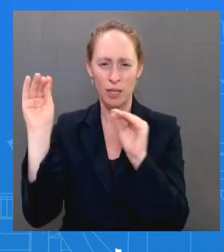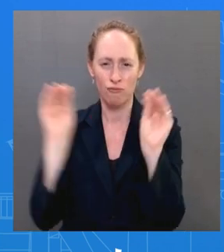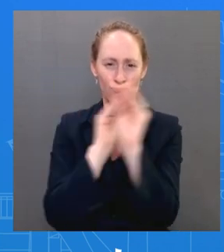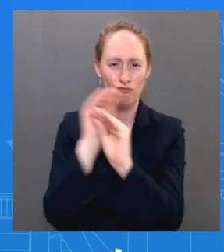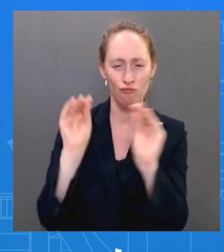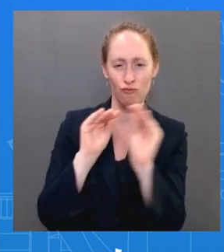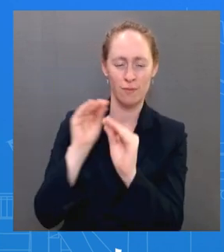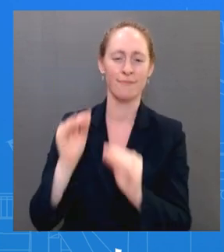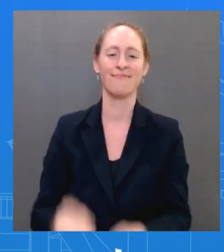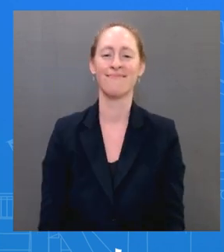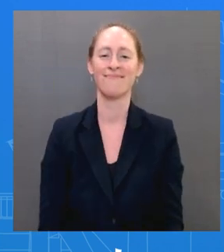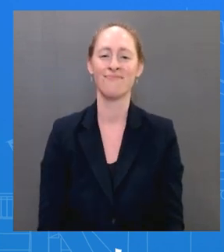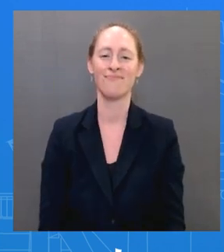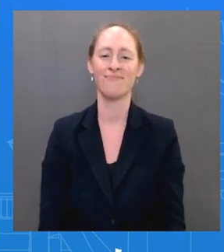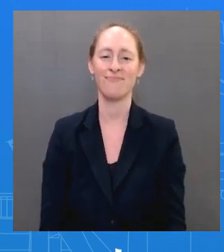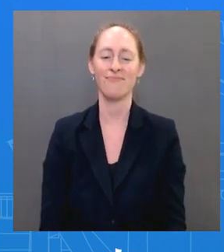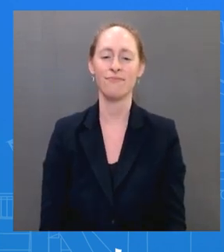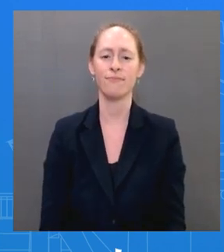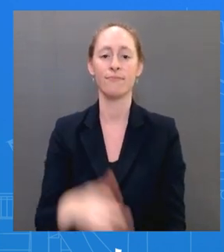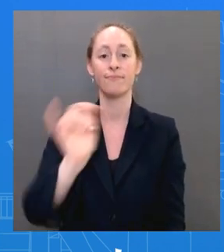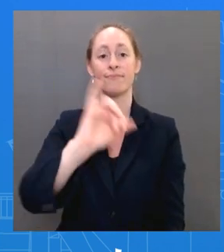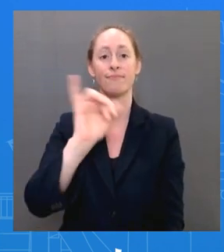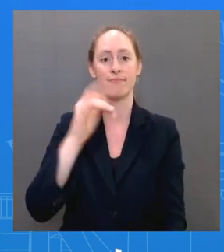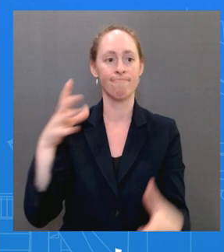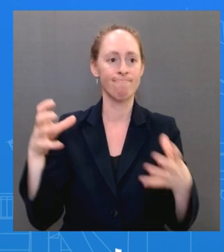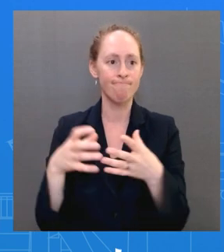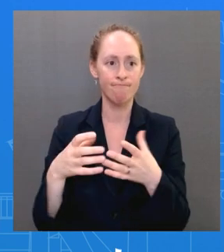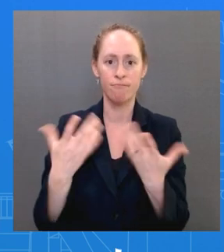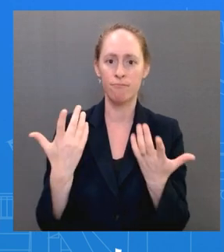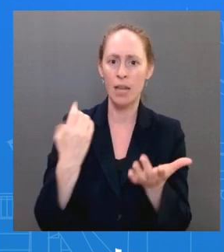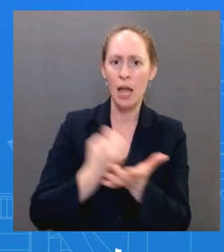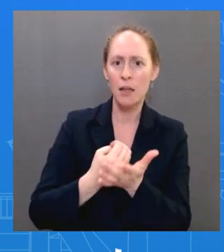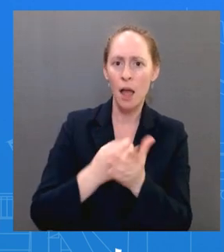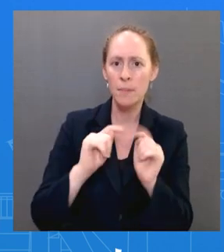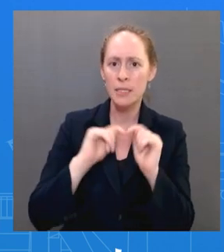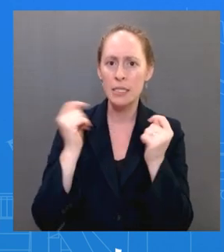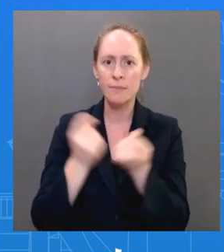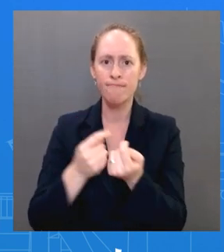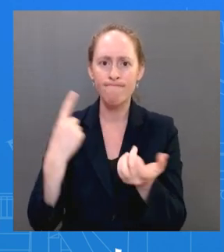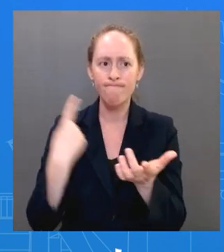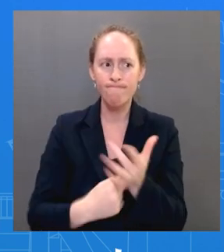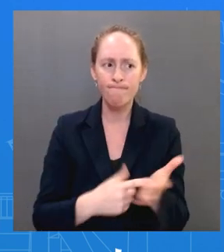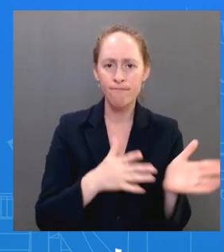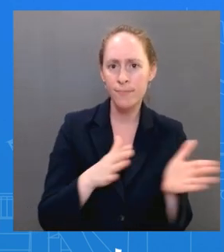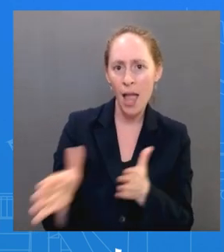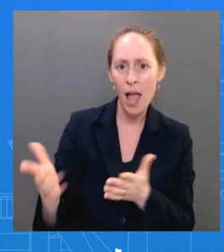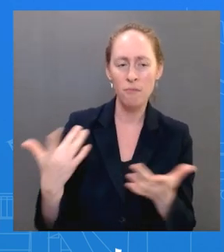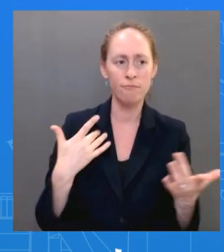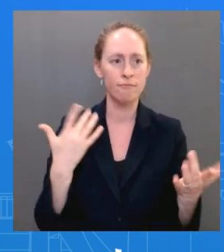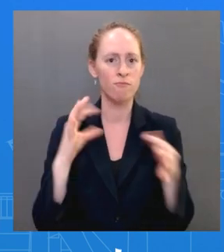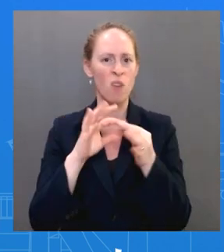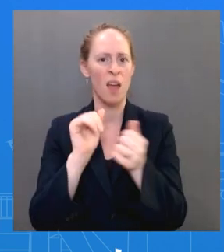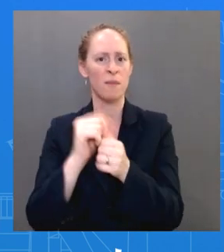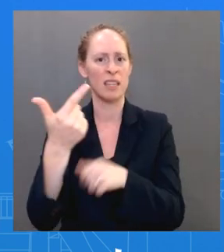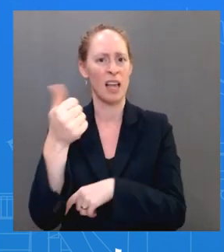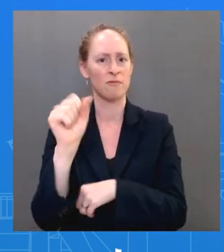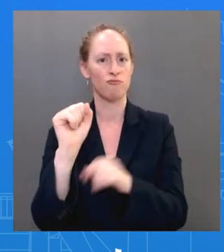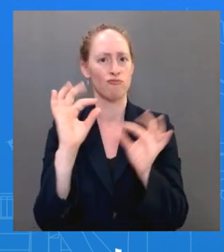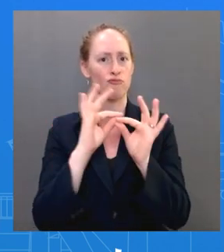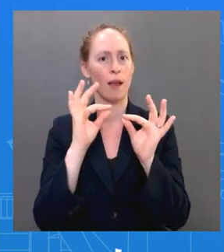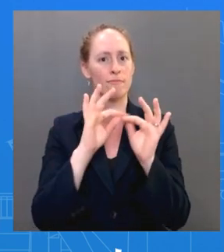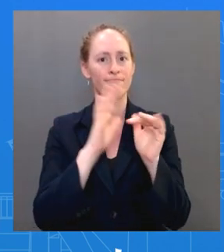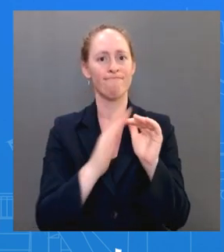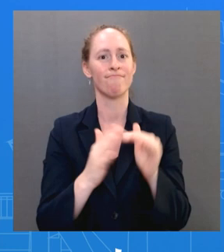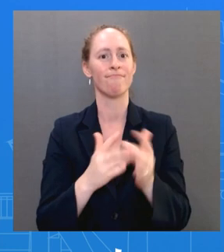to lower gas prices for American families, as you all saw yourselves. Dr. Jha and I spoke to the president over FaceTime